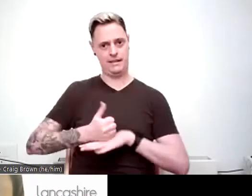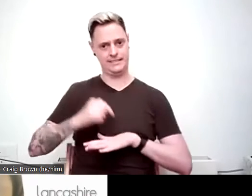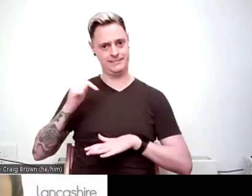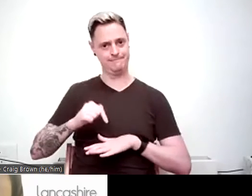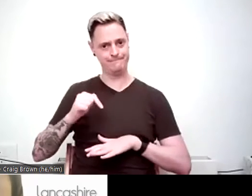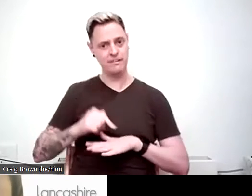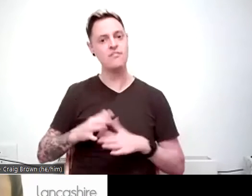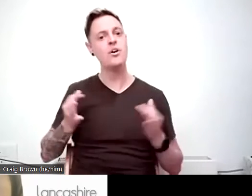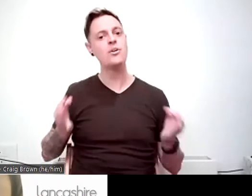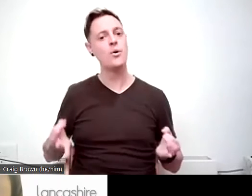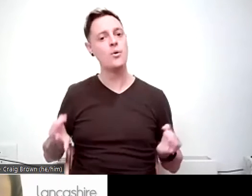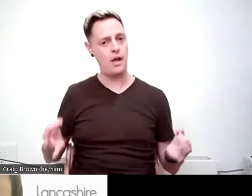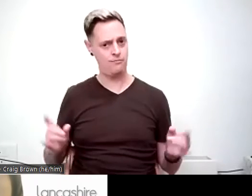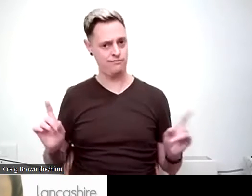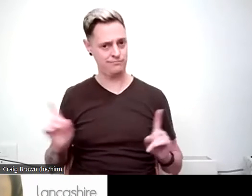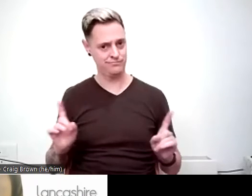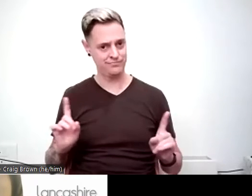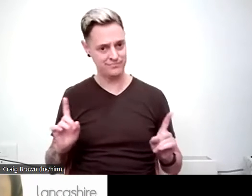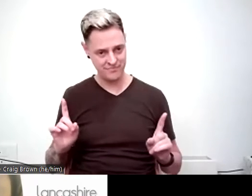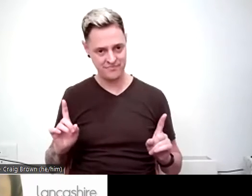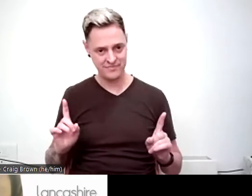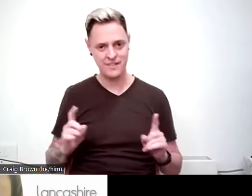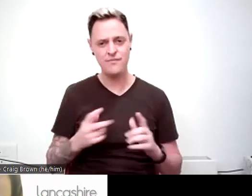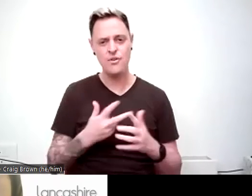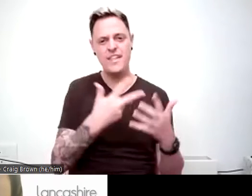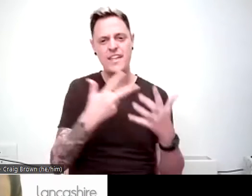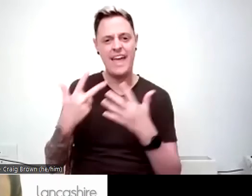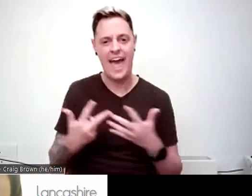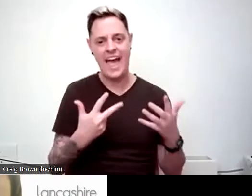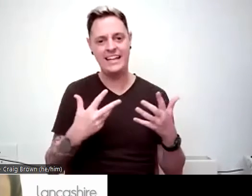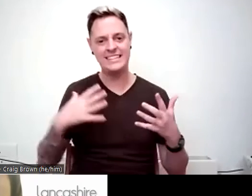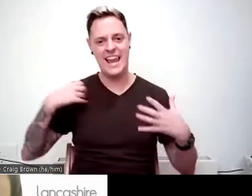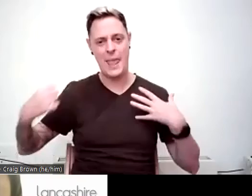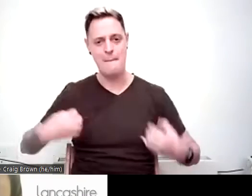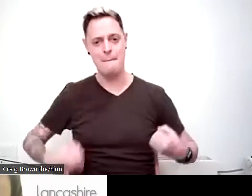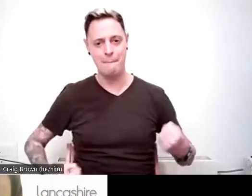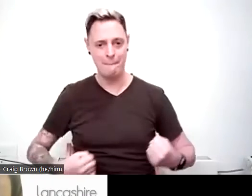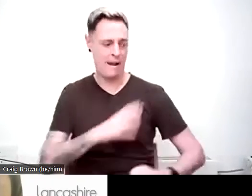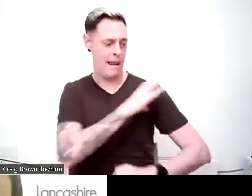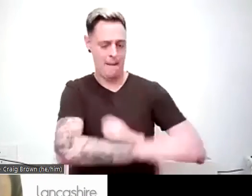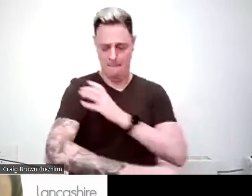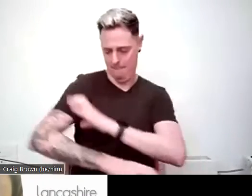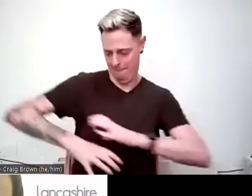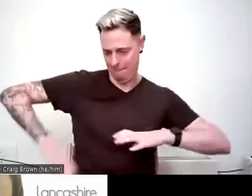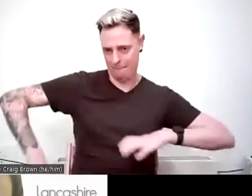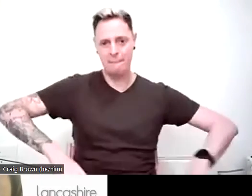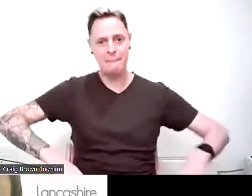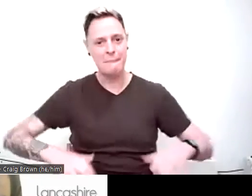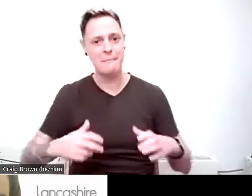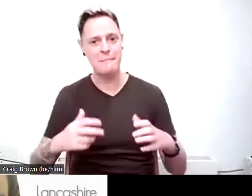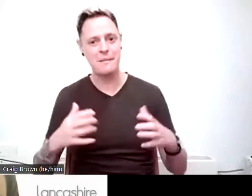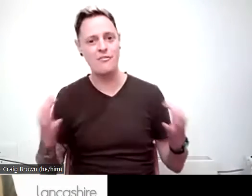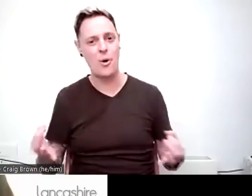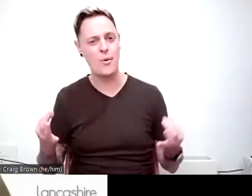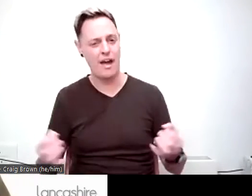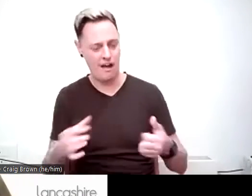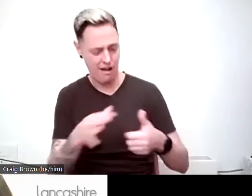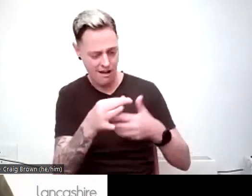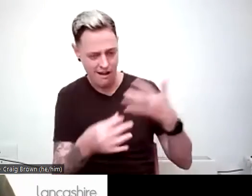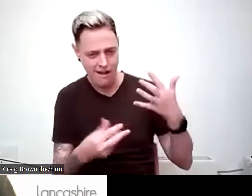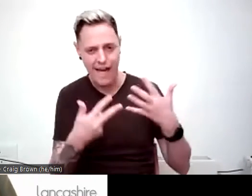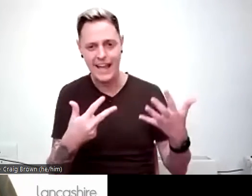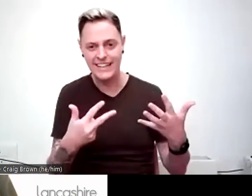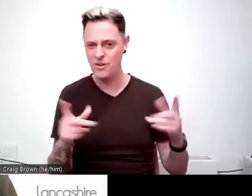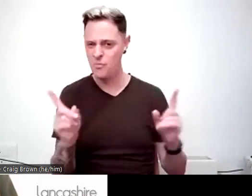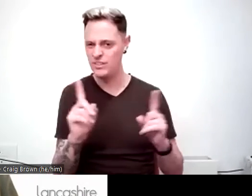what the 8 limbs of yoga say, bring it back to that philosophy, bring it back to why you're doing this, and what the sole